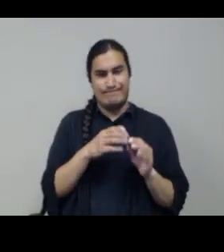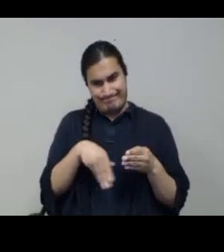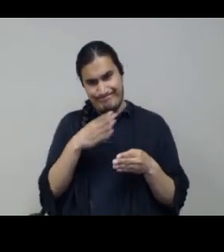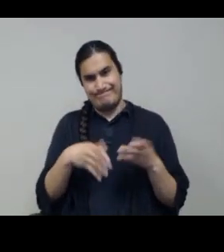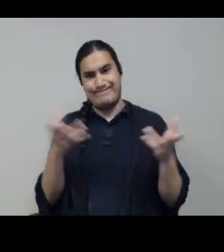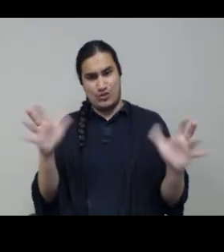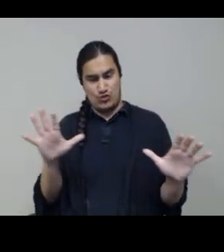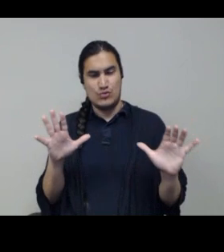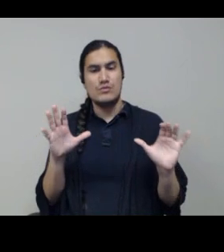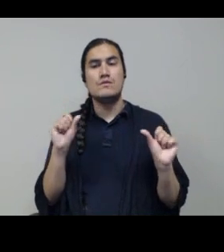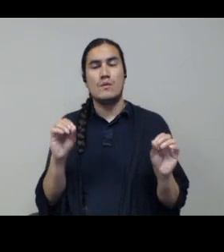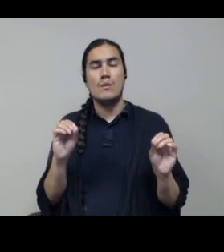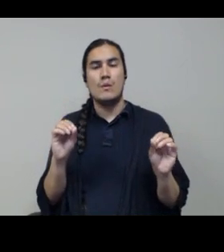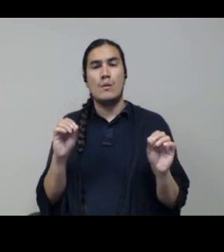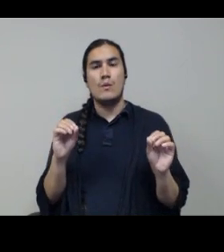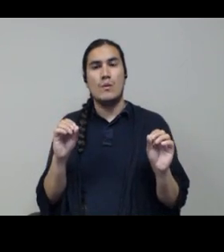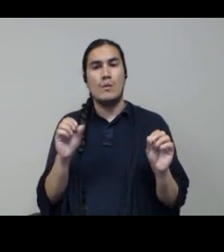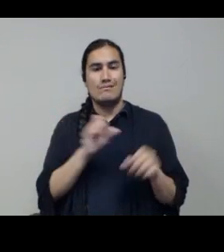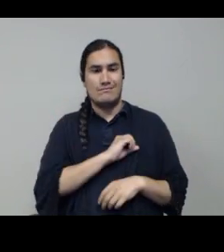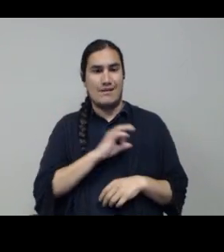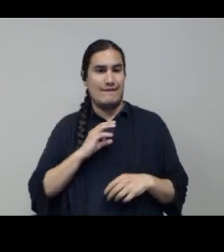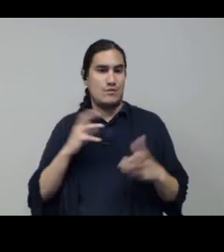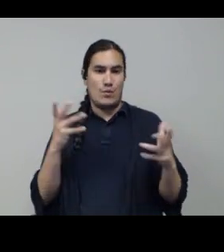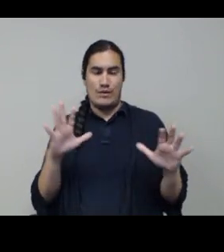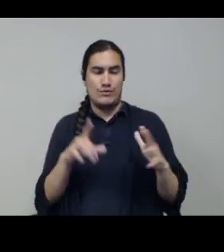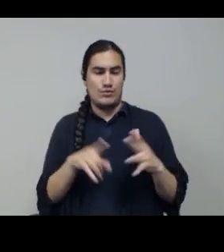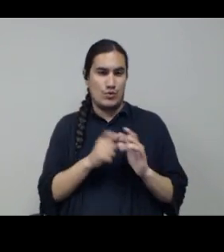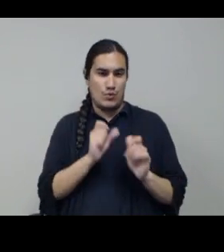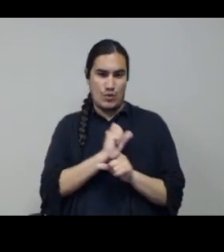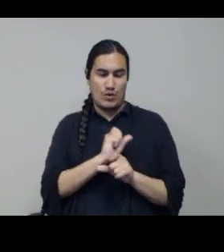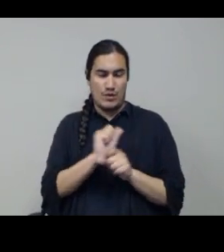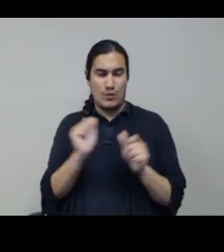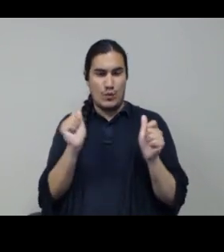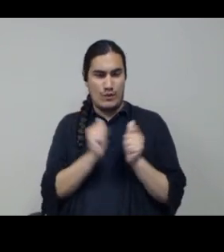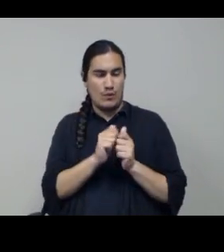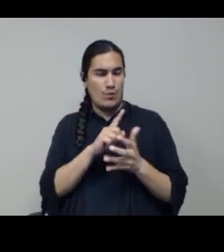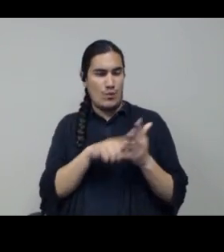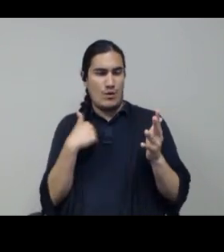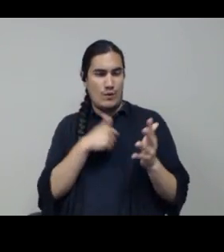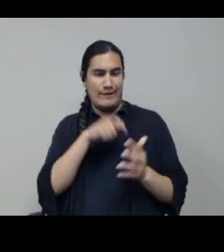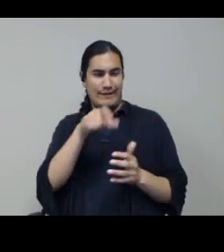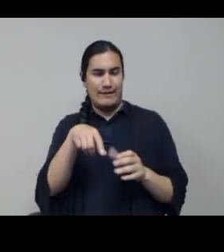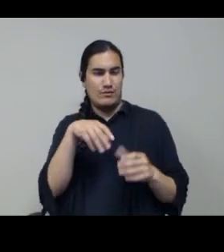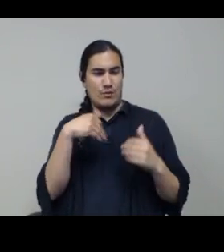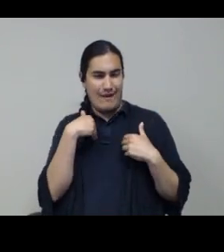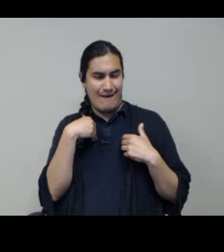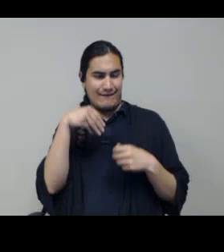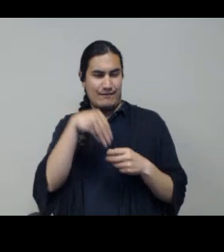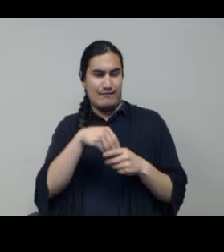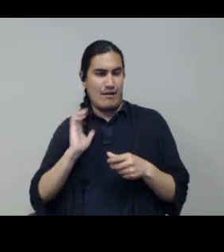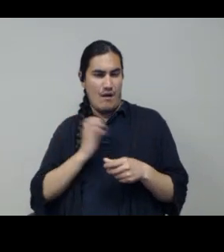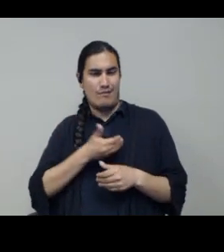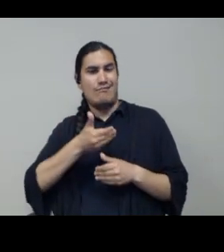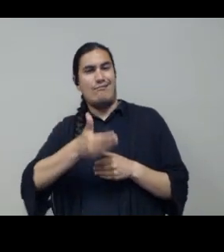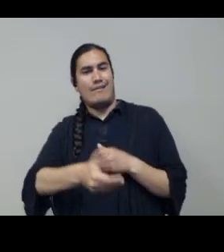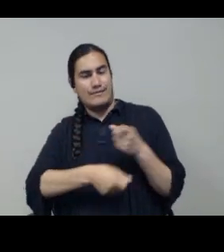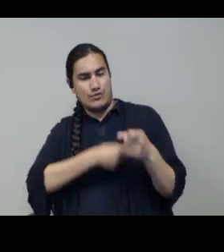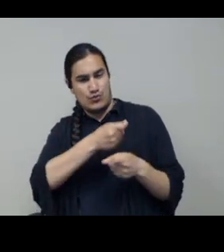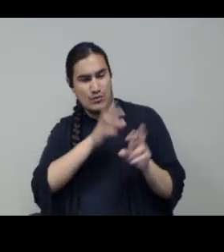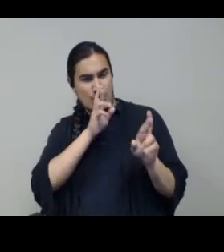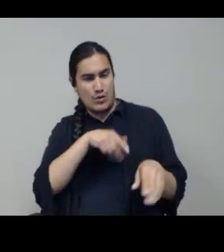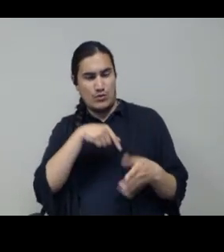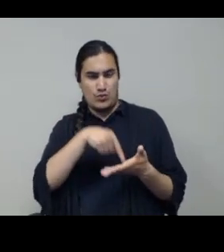staff has already begun work on looking at what we need to have in the next annual report, which will be due by the end